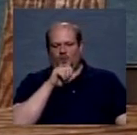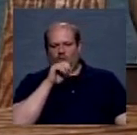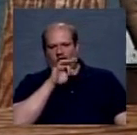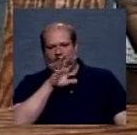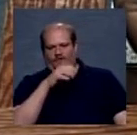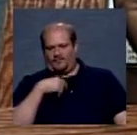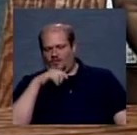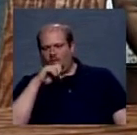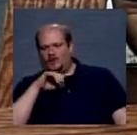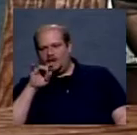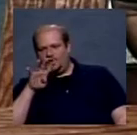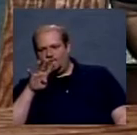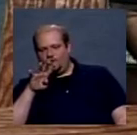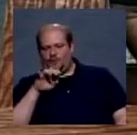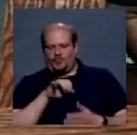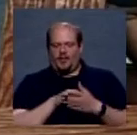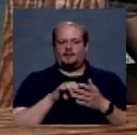84.